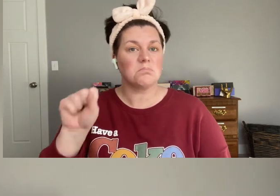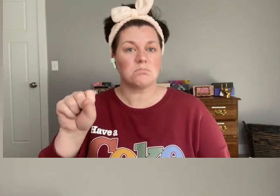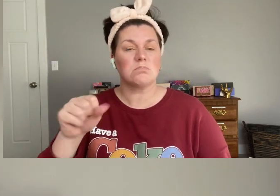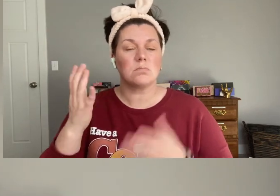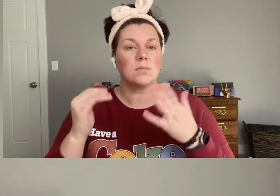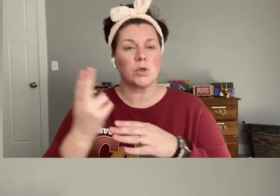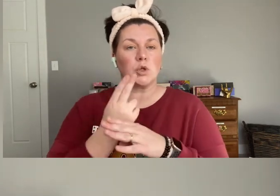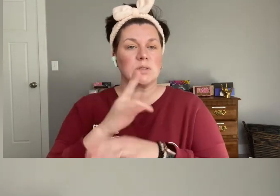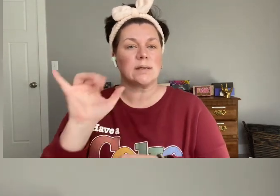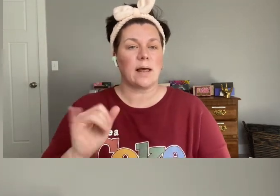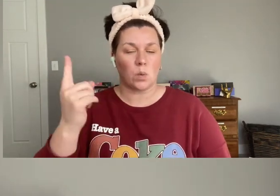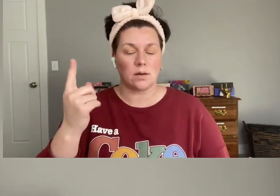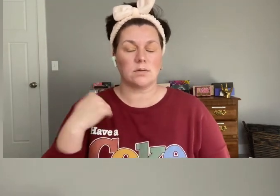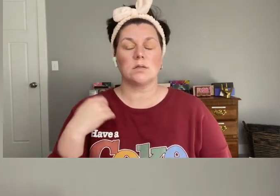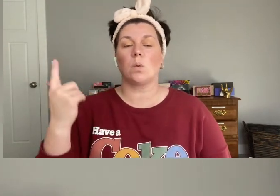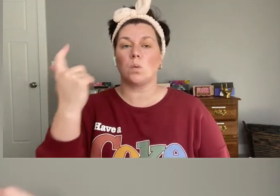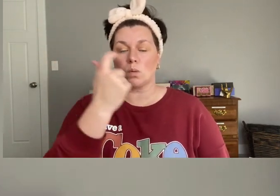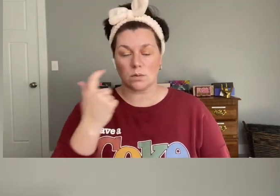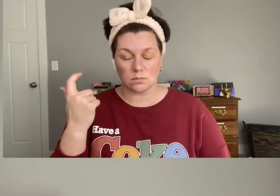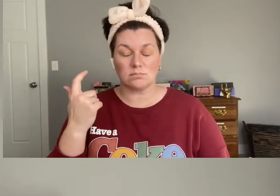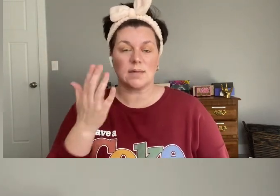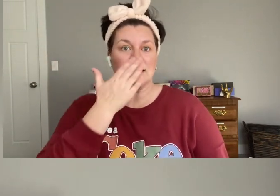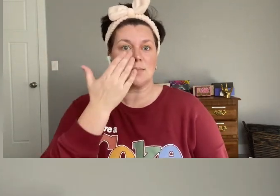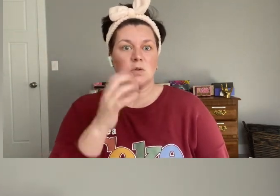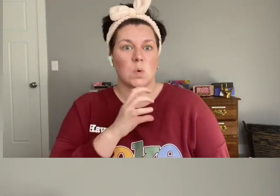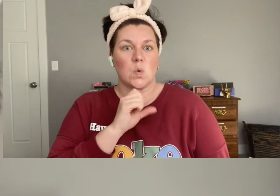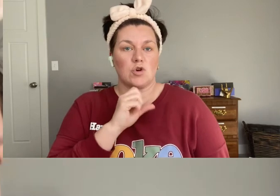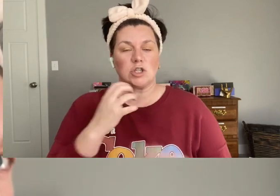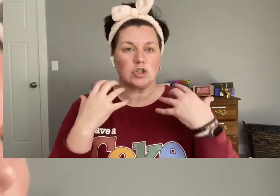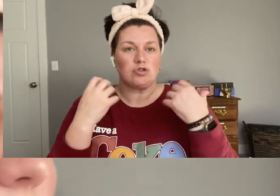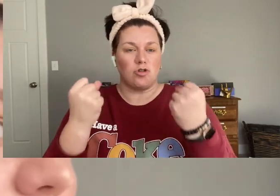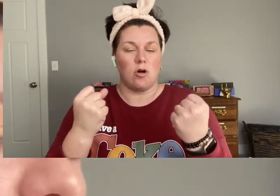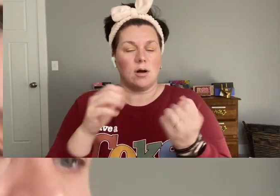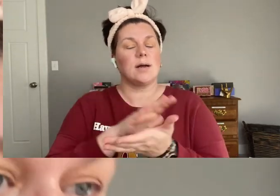Ooh, that's nice. That has a very strong orange smell.